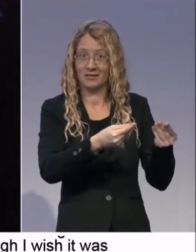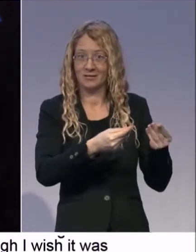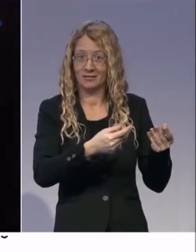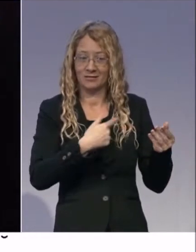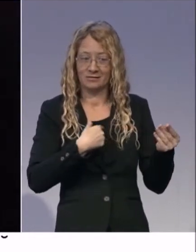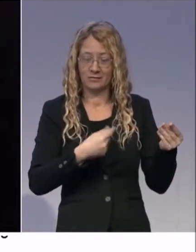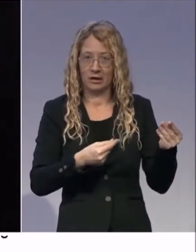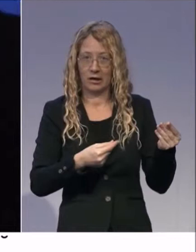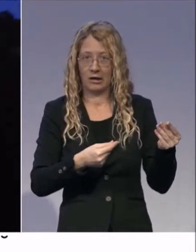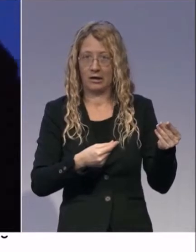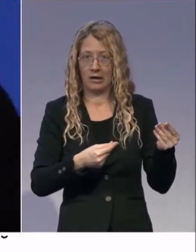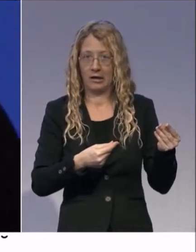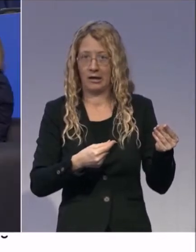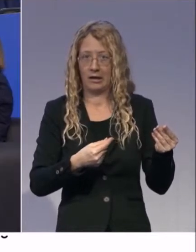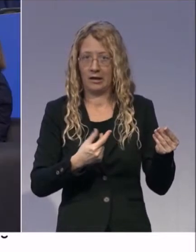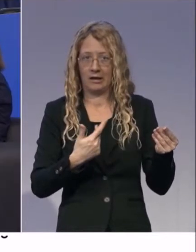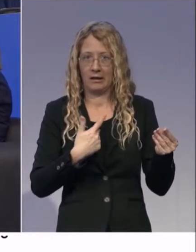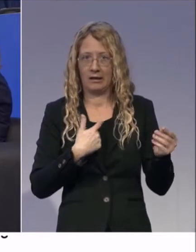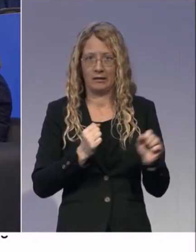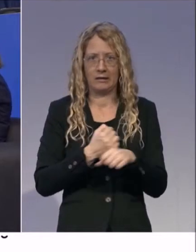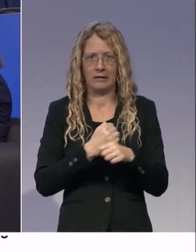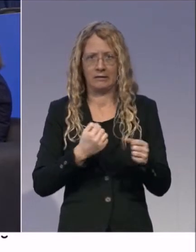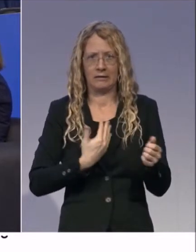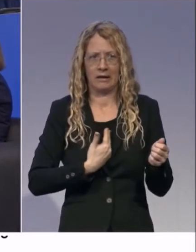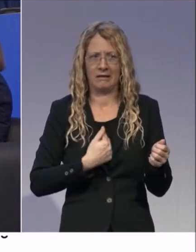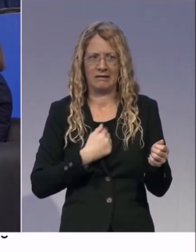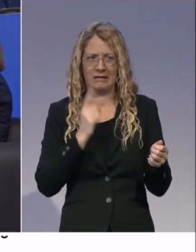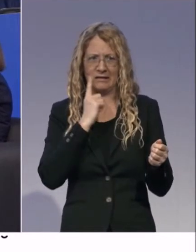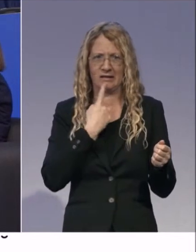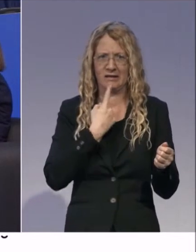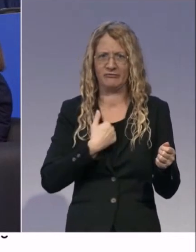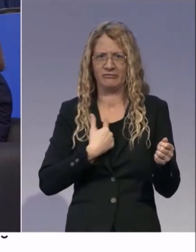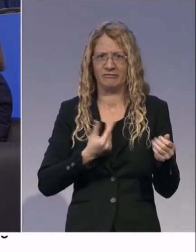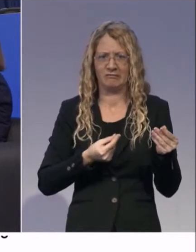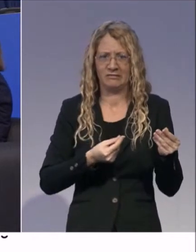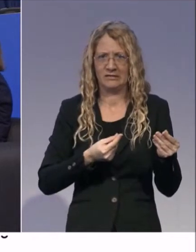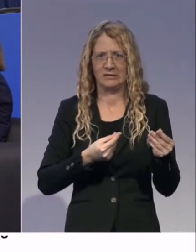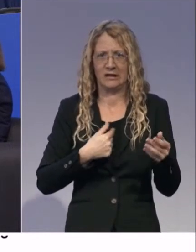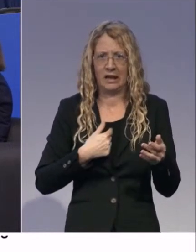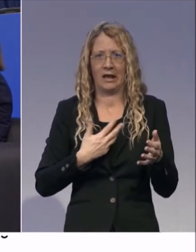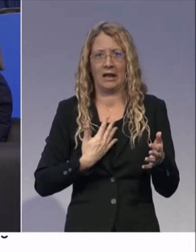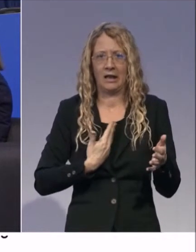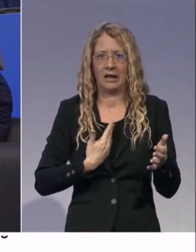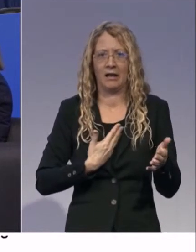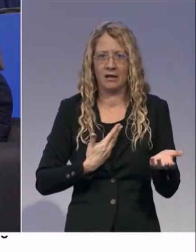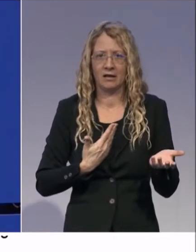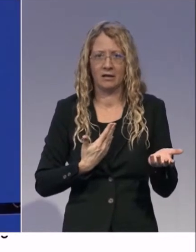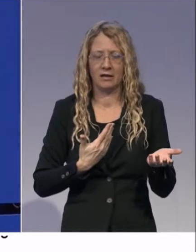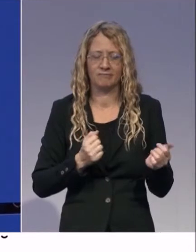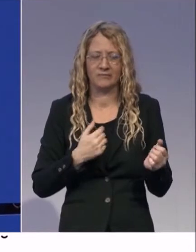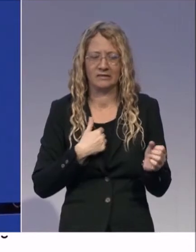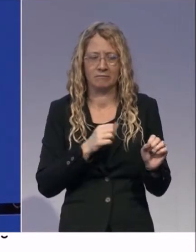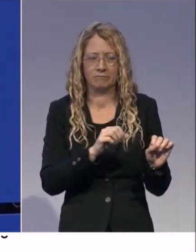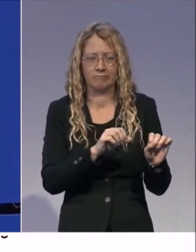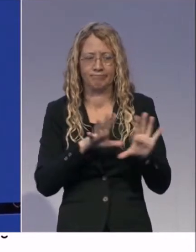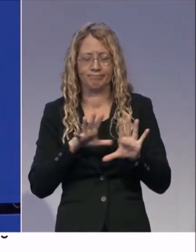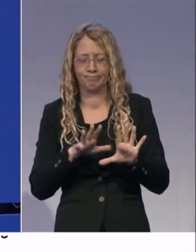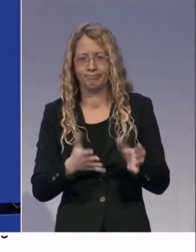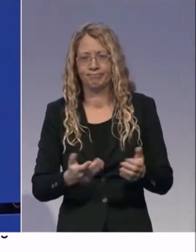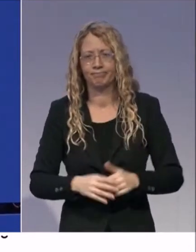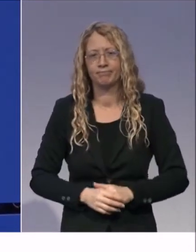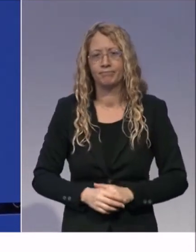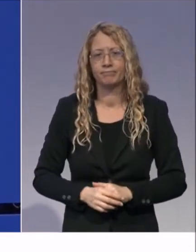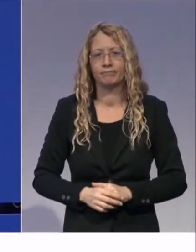resign. And I was very fortunate to have, I was a participant in a UK government scheme